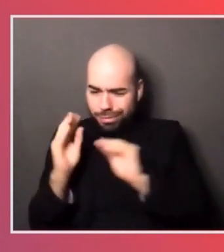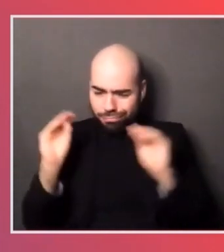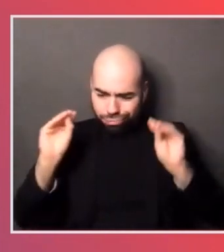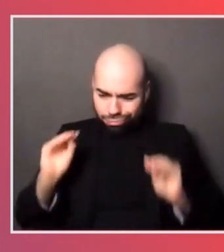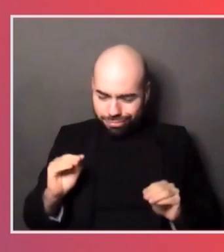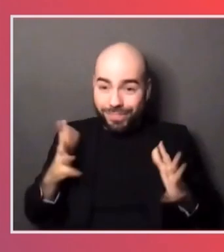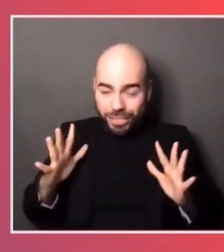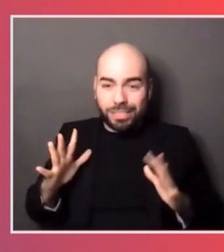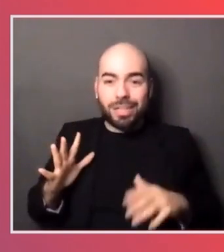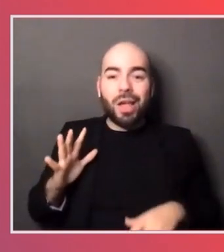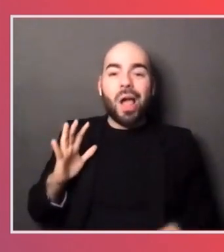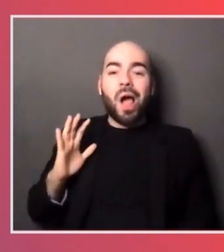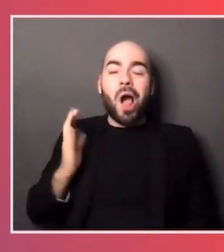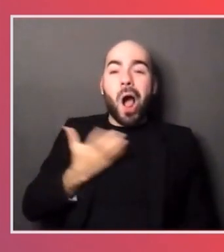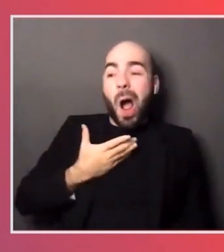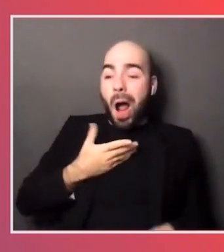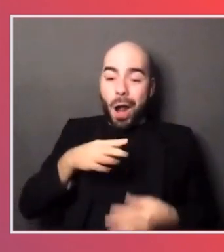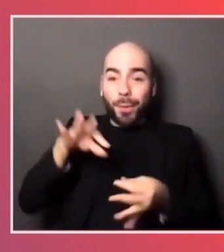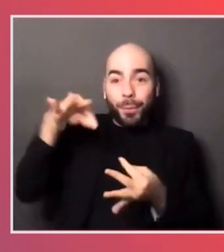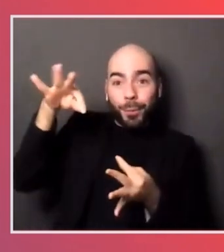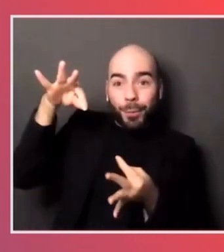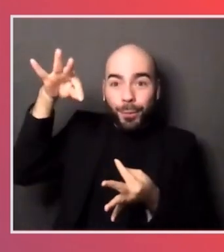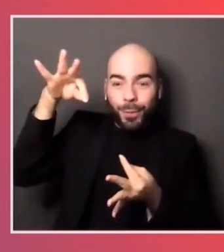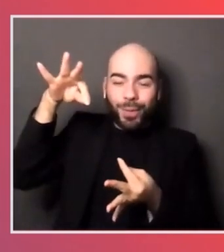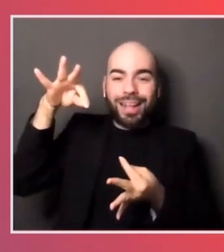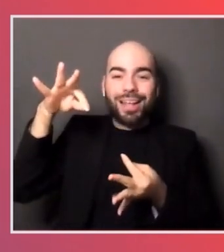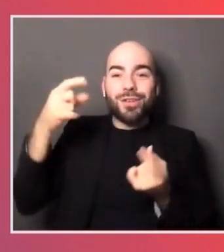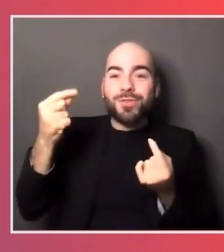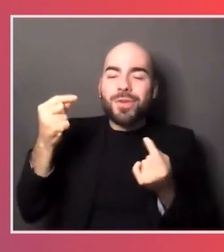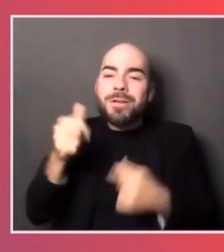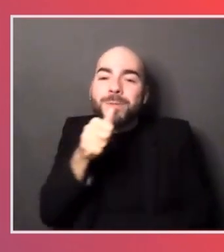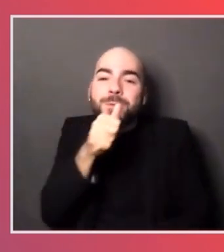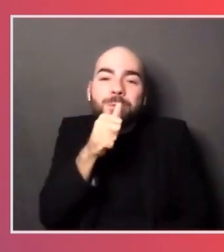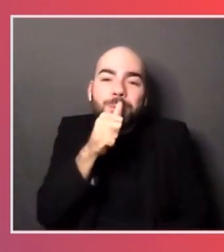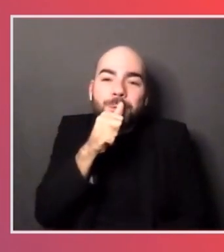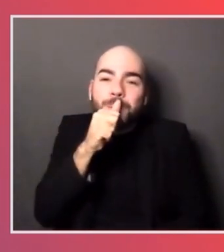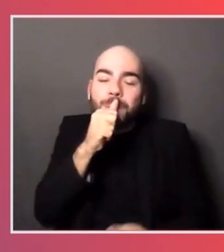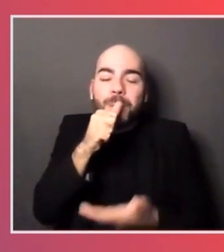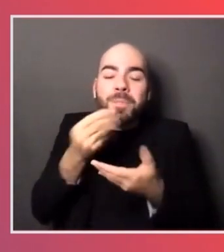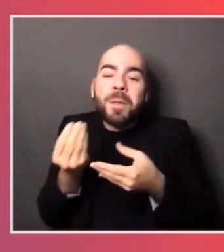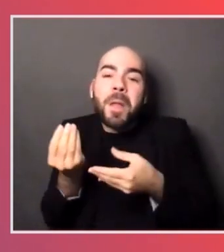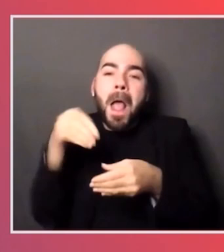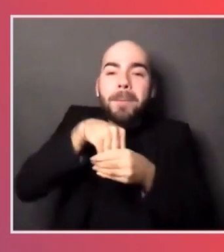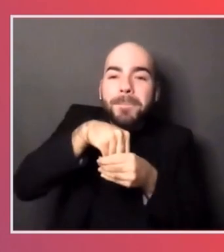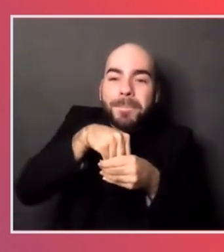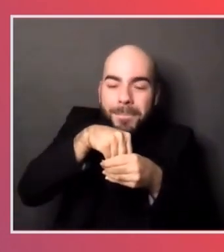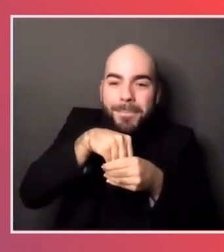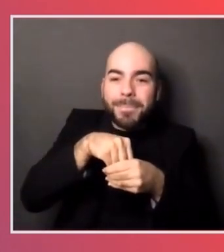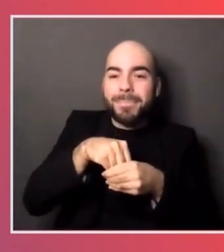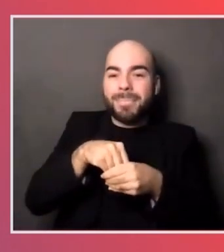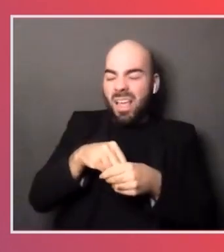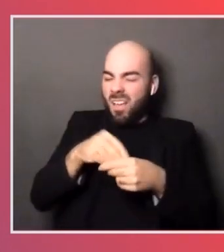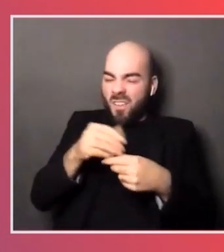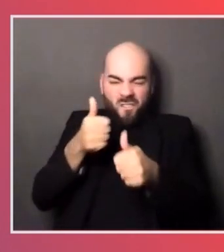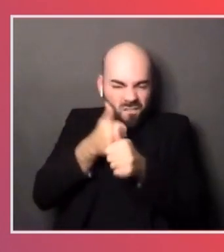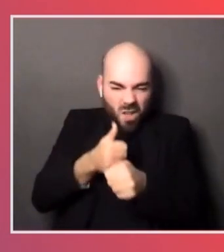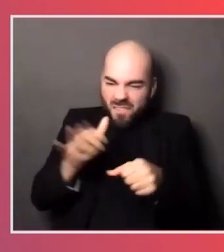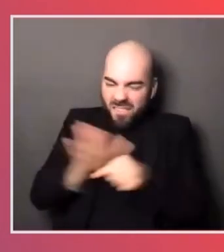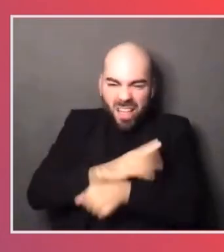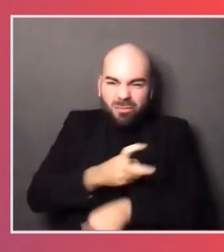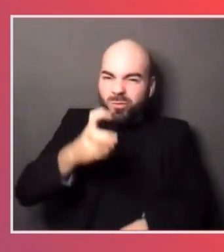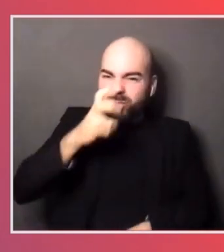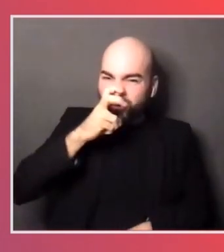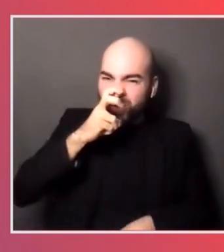little secrecy envelopes. Followed all the directions and sent them off